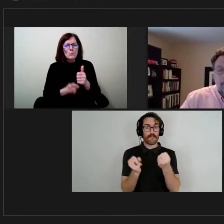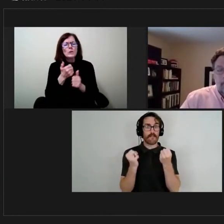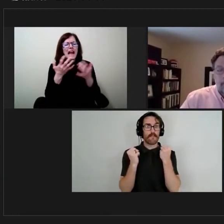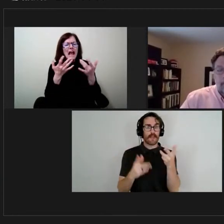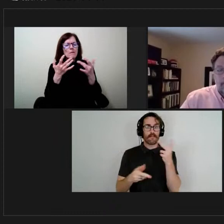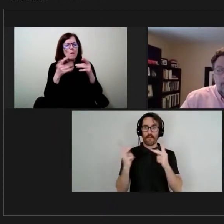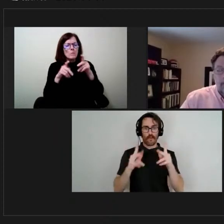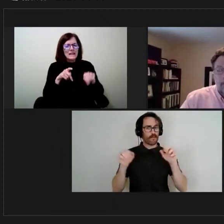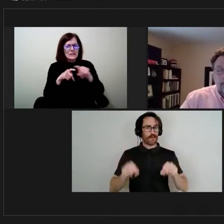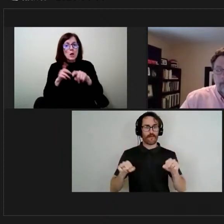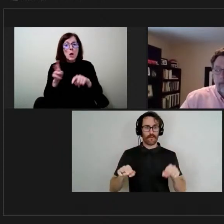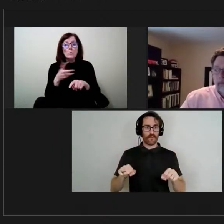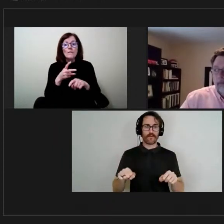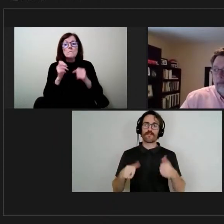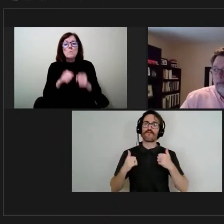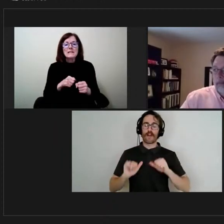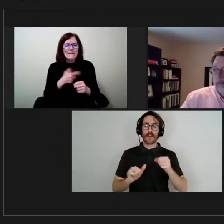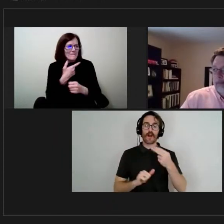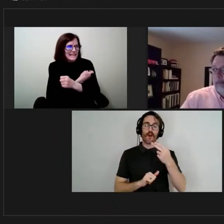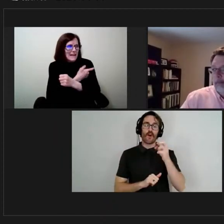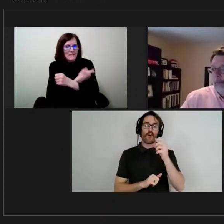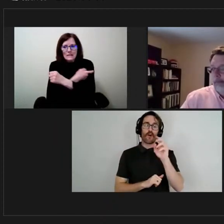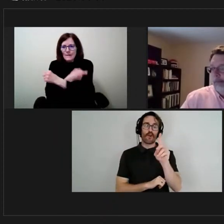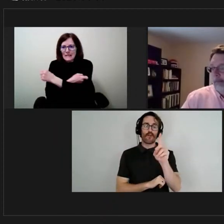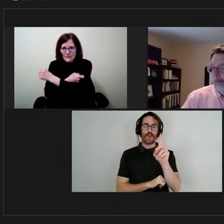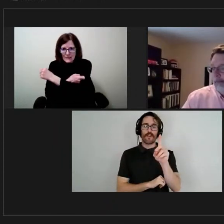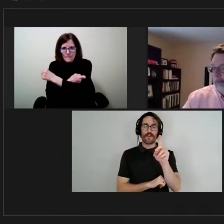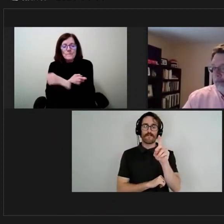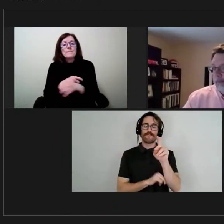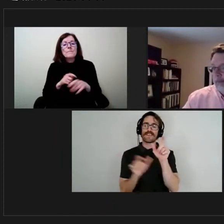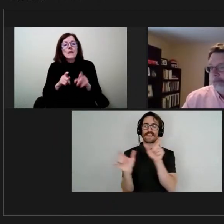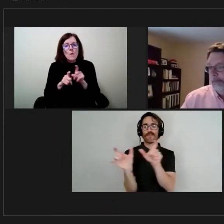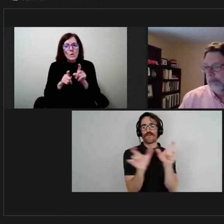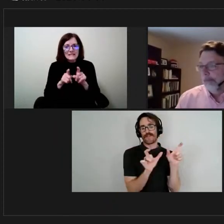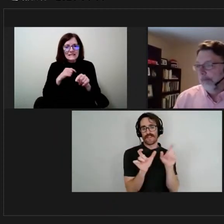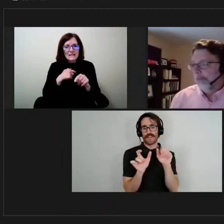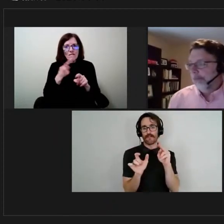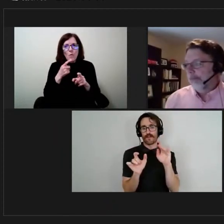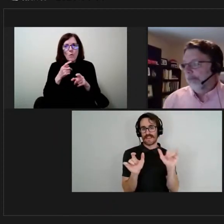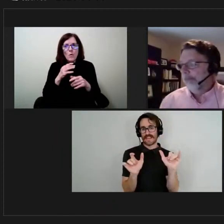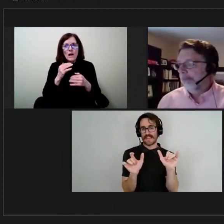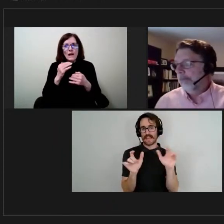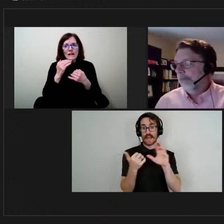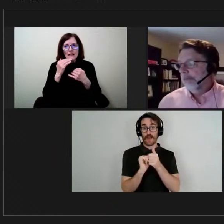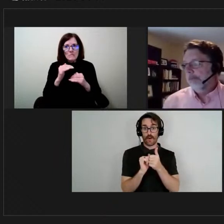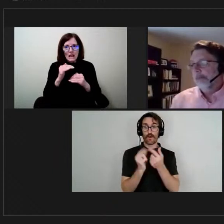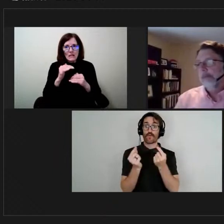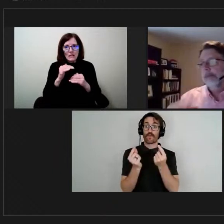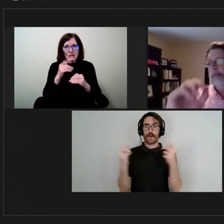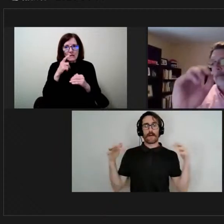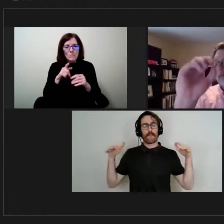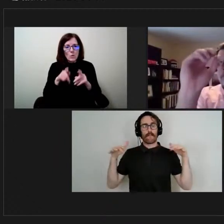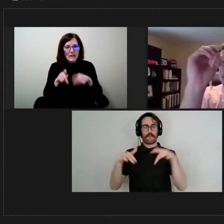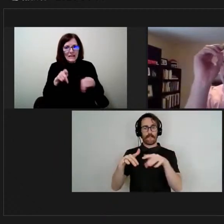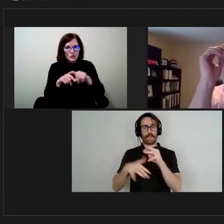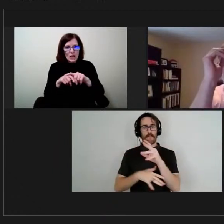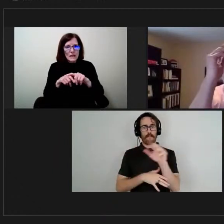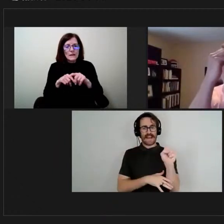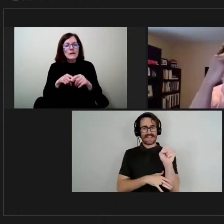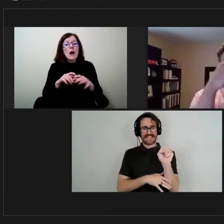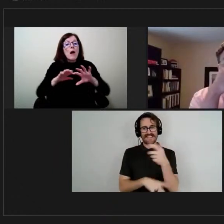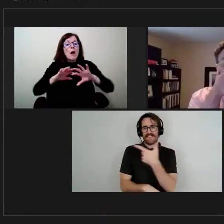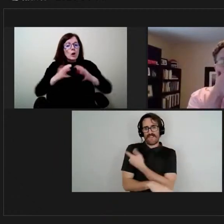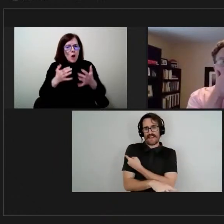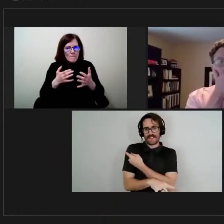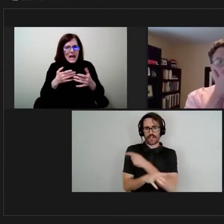layman's term as herd immunity. And that strategy is done through our mass vaccination clinics, where we can put a lot of people through in a short amount of